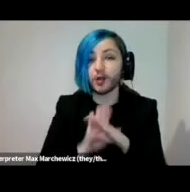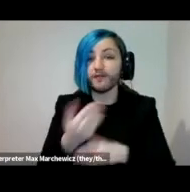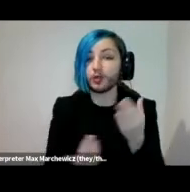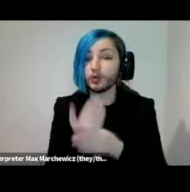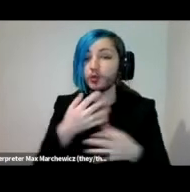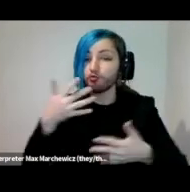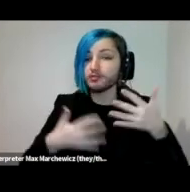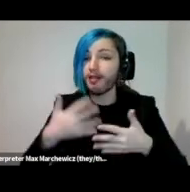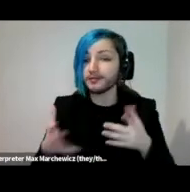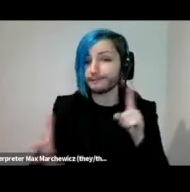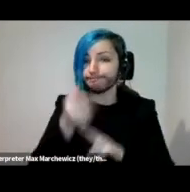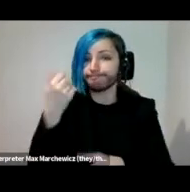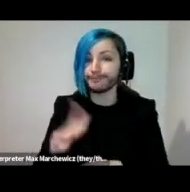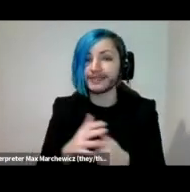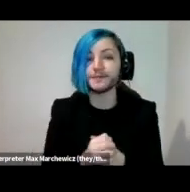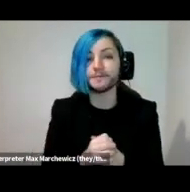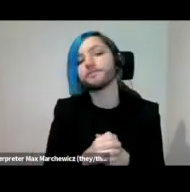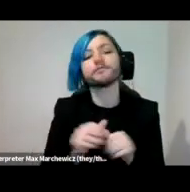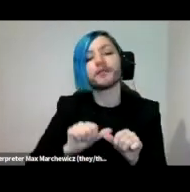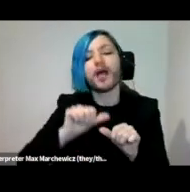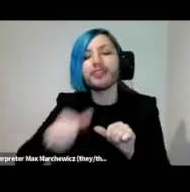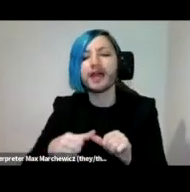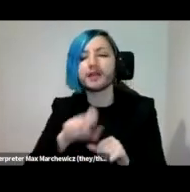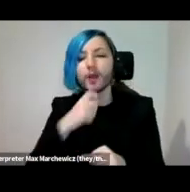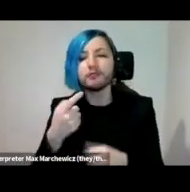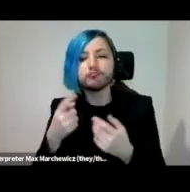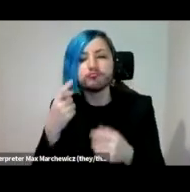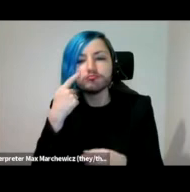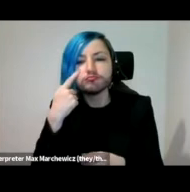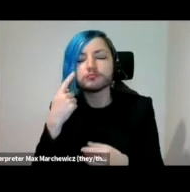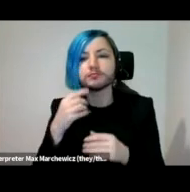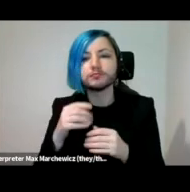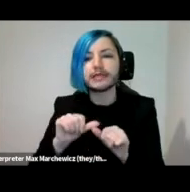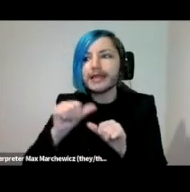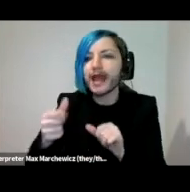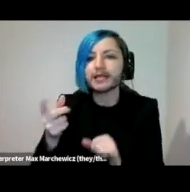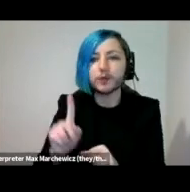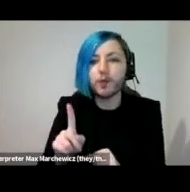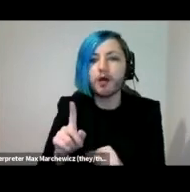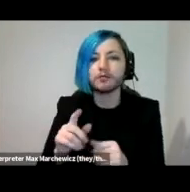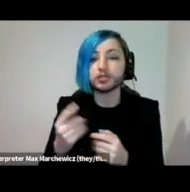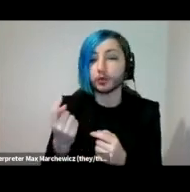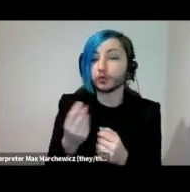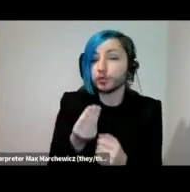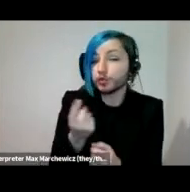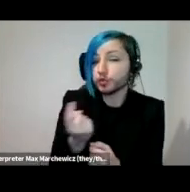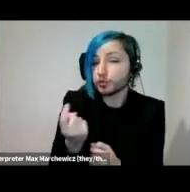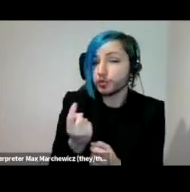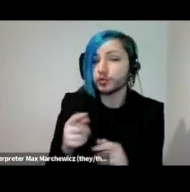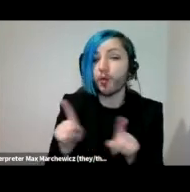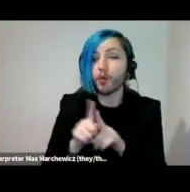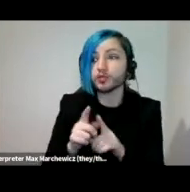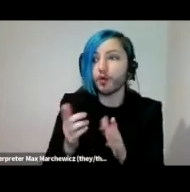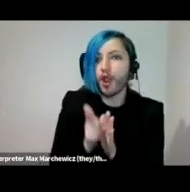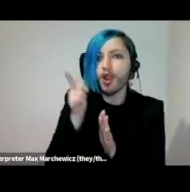and then give you the forward look, what's coming on the near horizon, and actually our longer term vision for some of the excitement